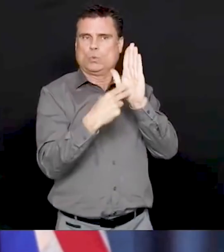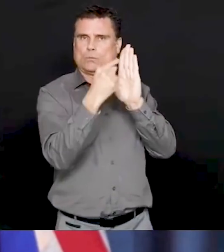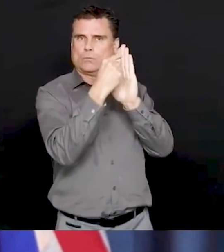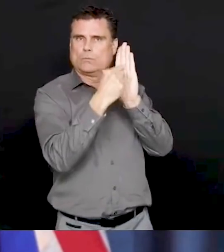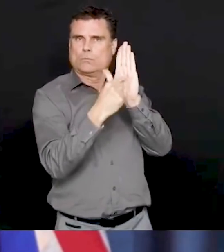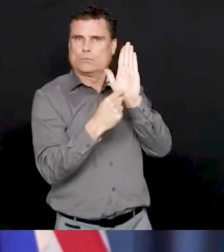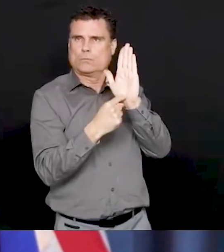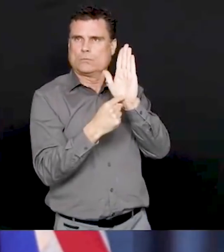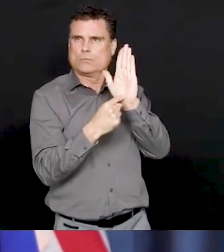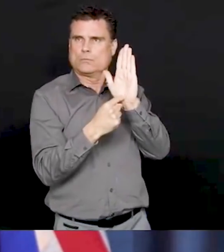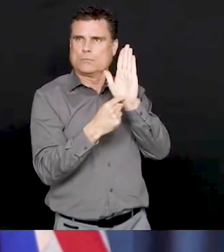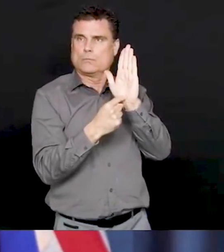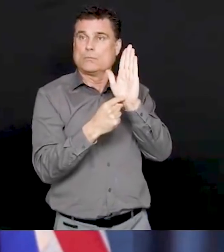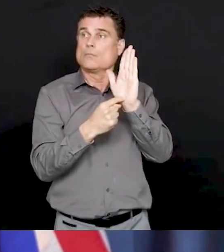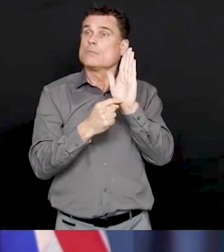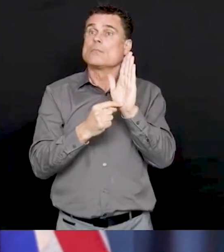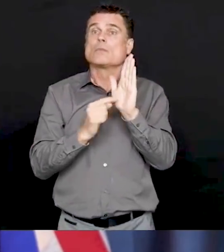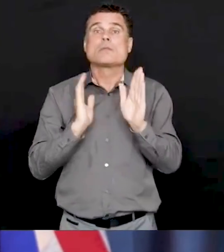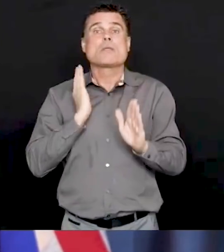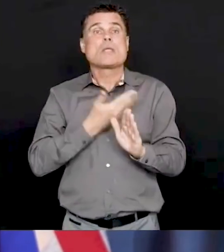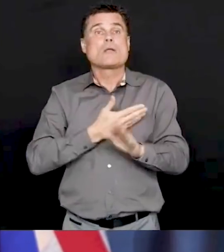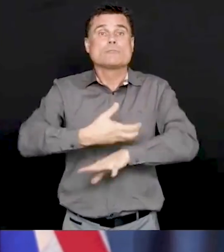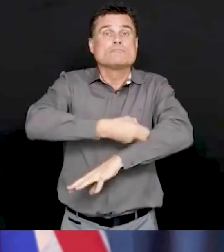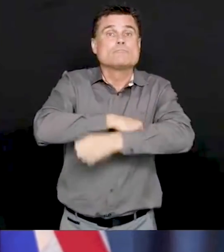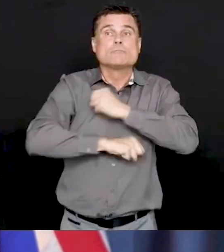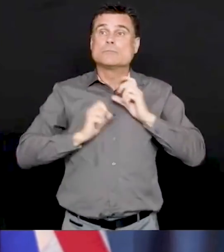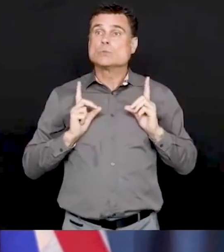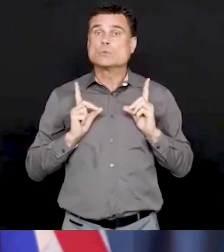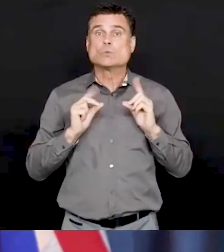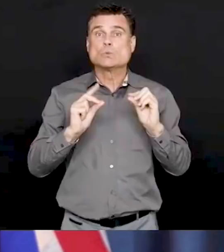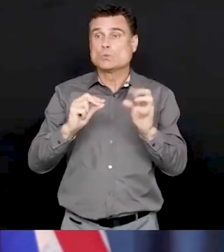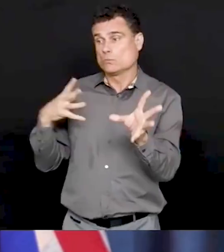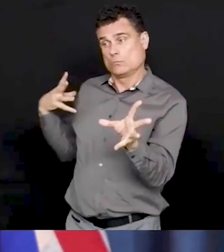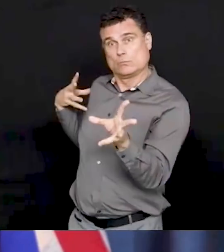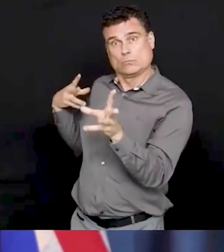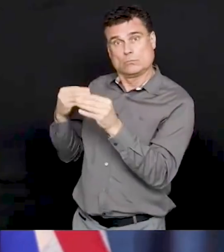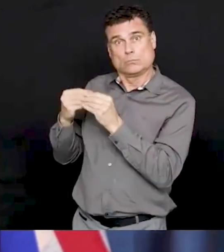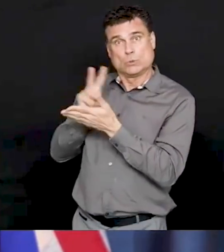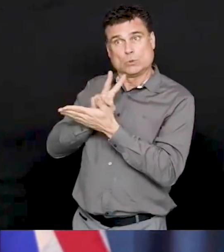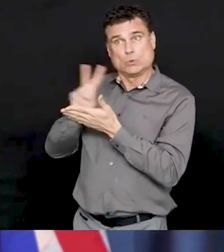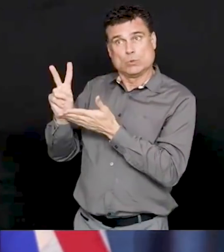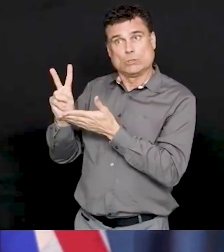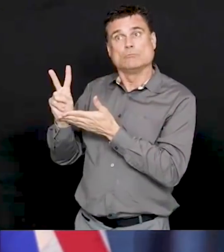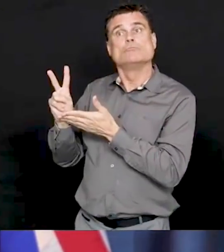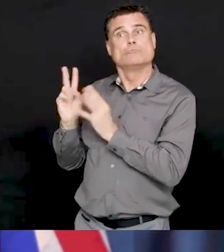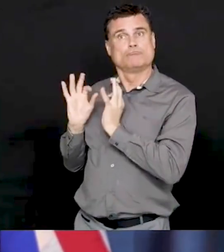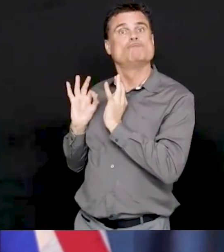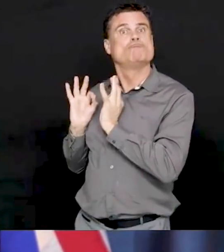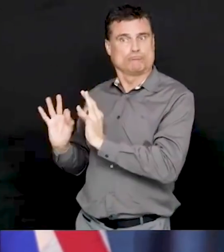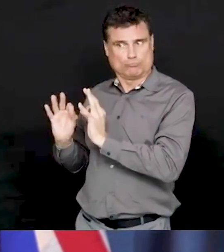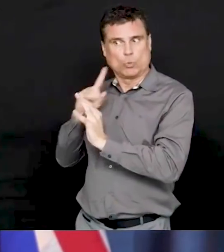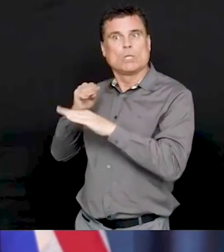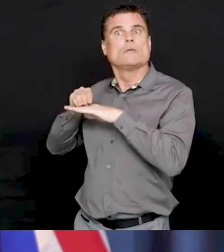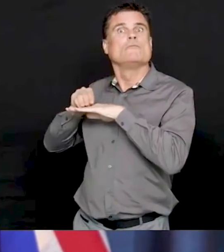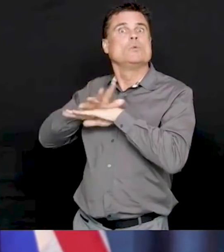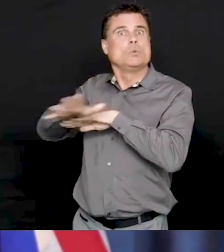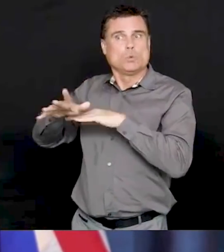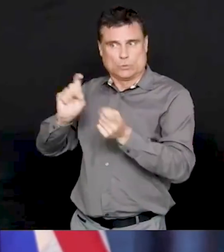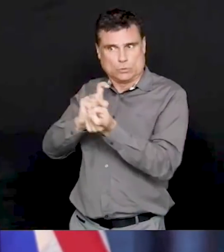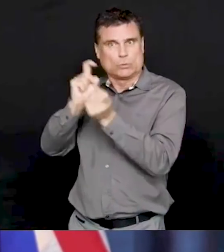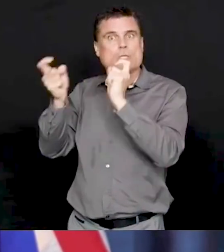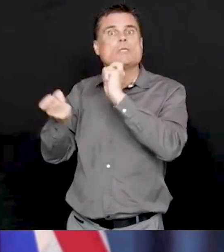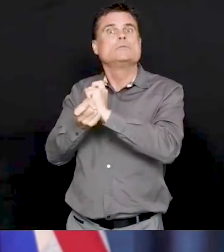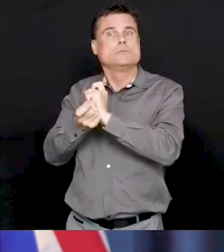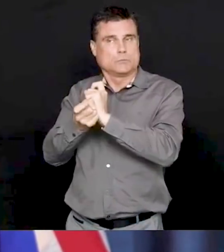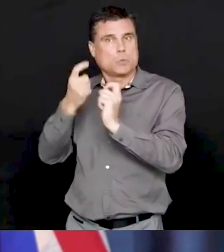making a difference. We are not through the storm yet. We have not yet reached our peak. We have more people